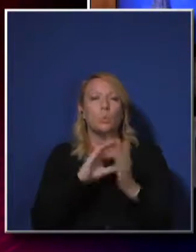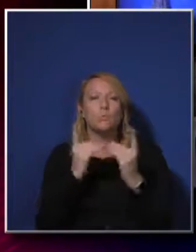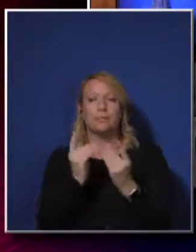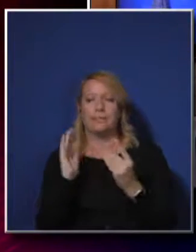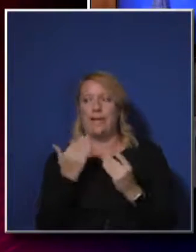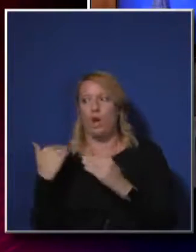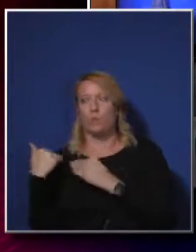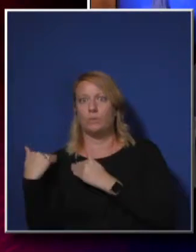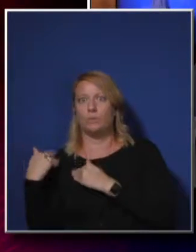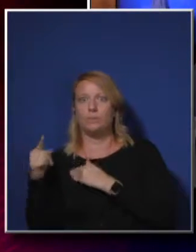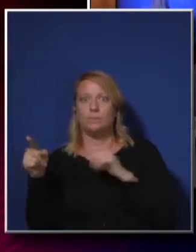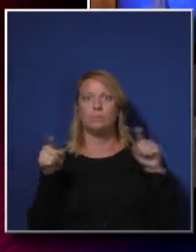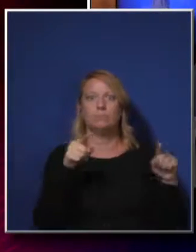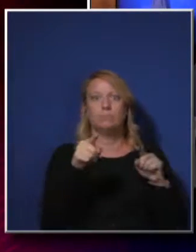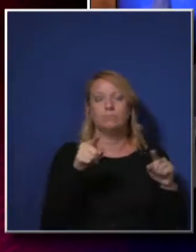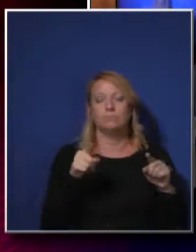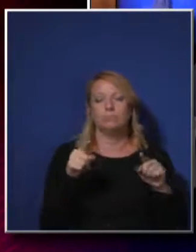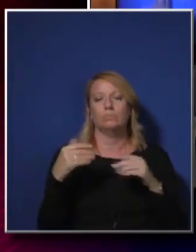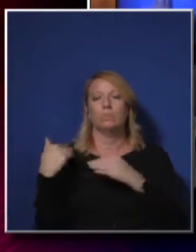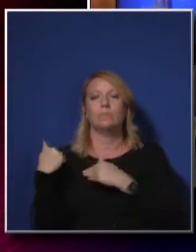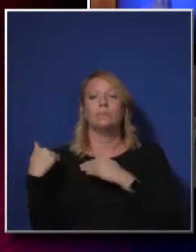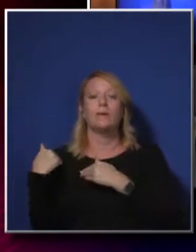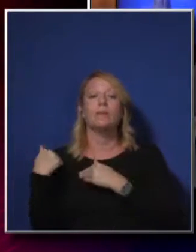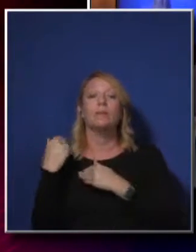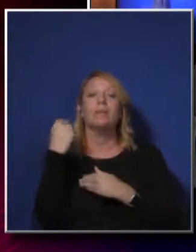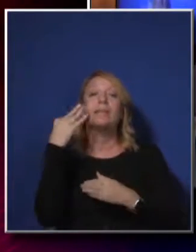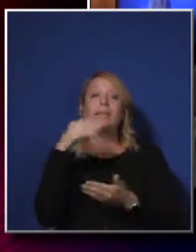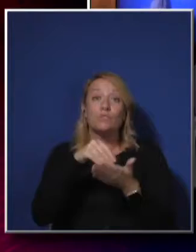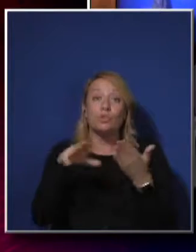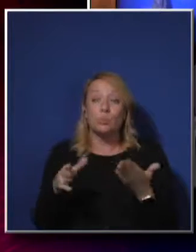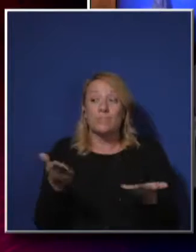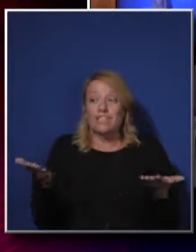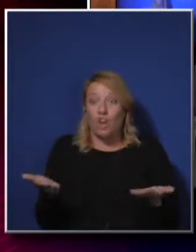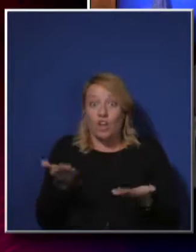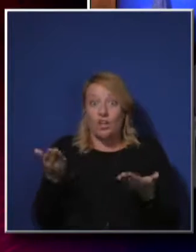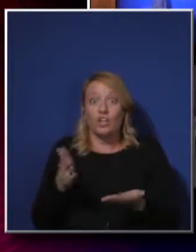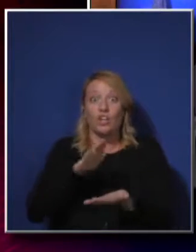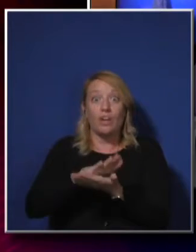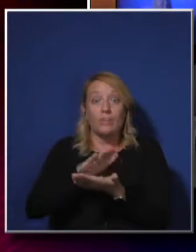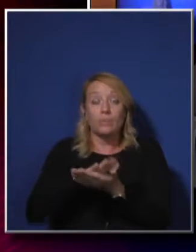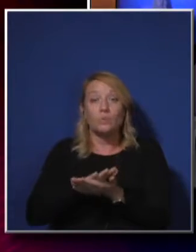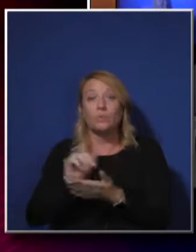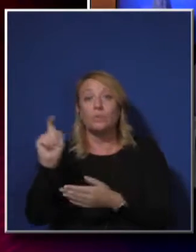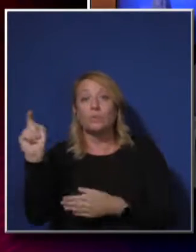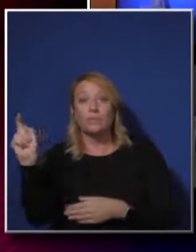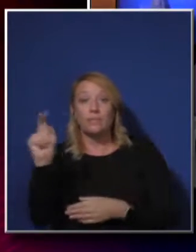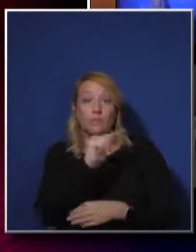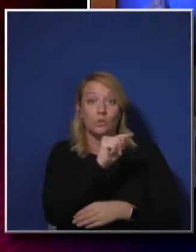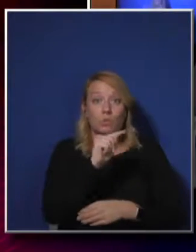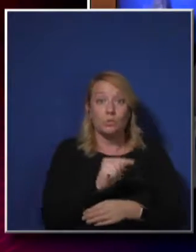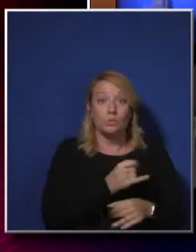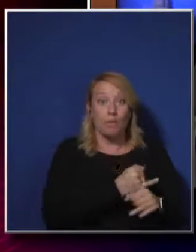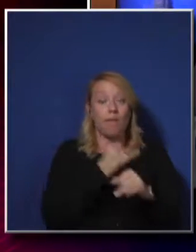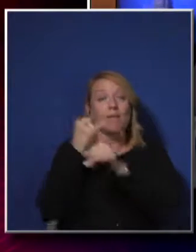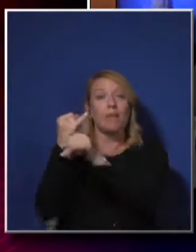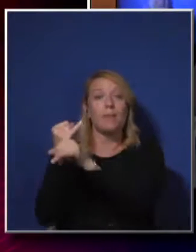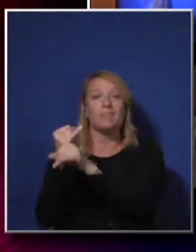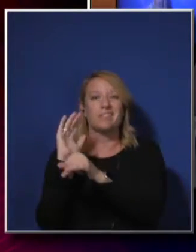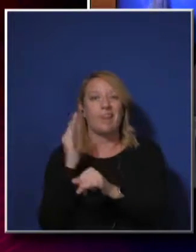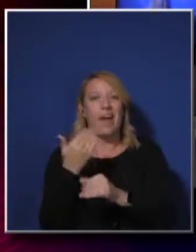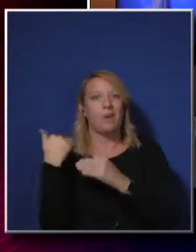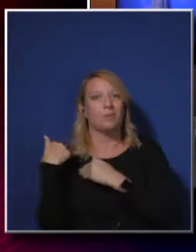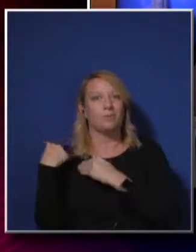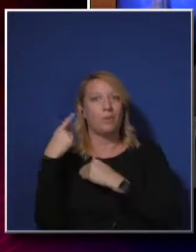for students who are enrolled in our site-based schools. We will have that conversation in